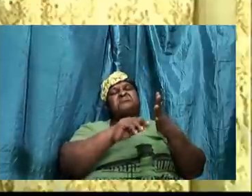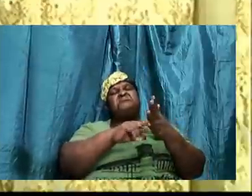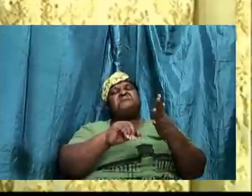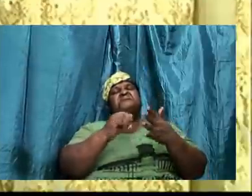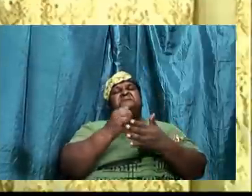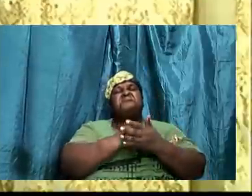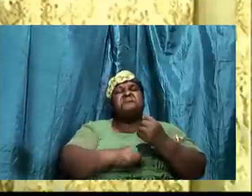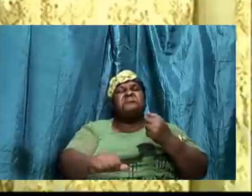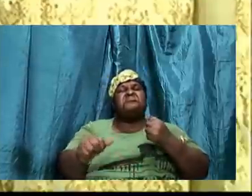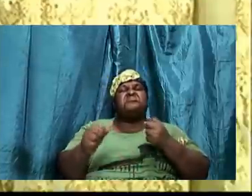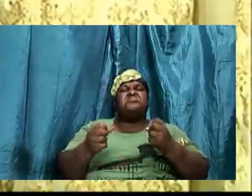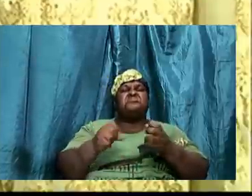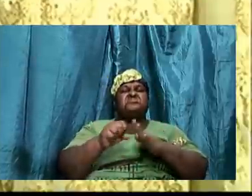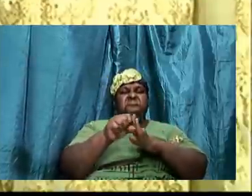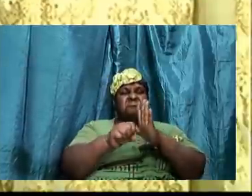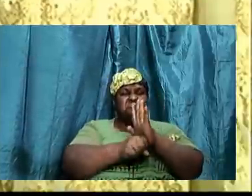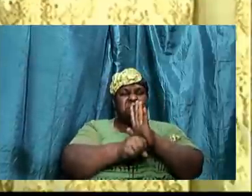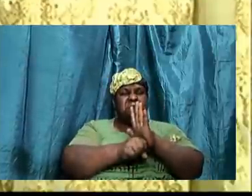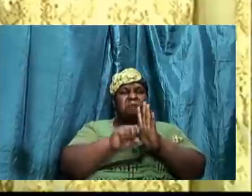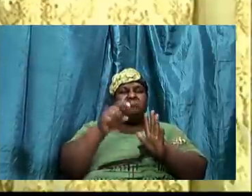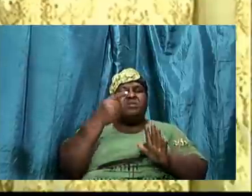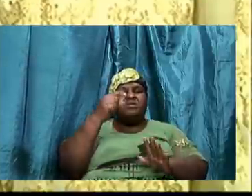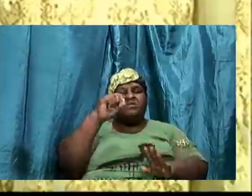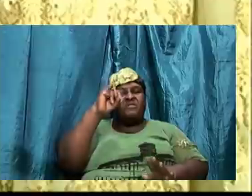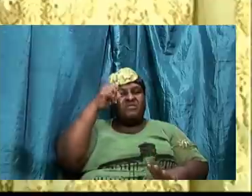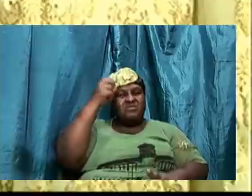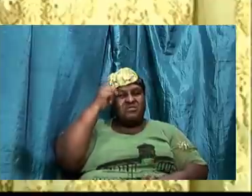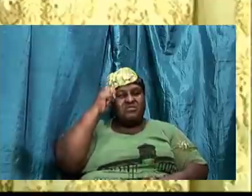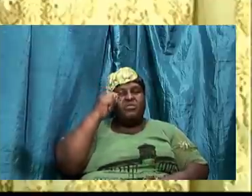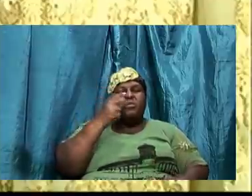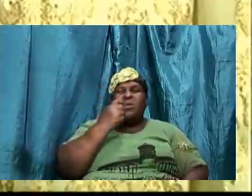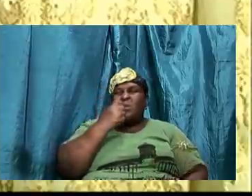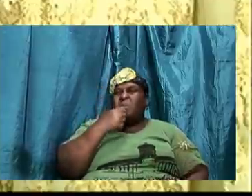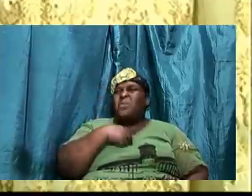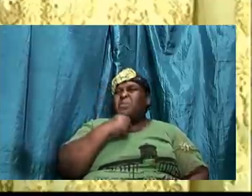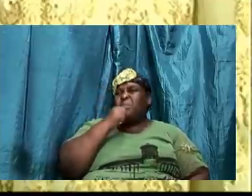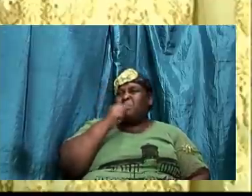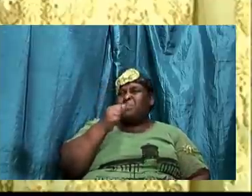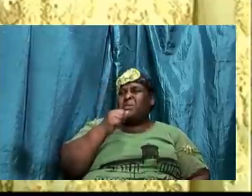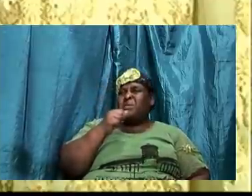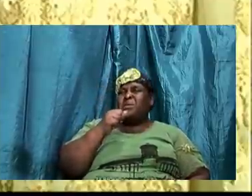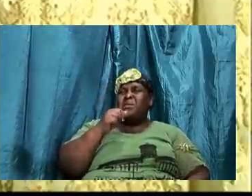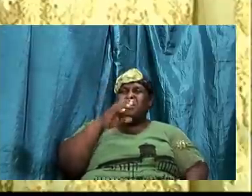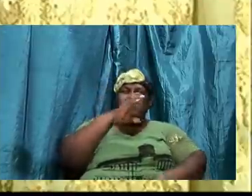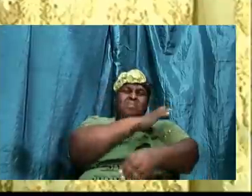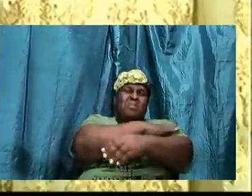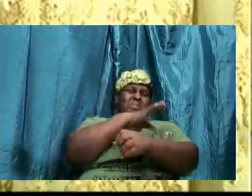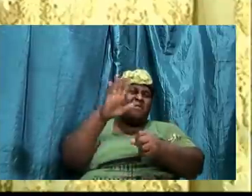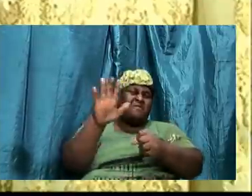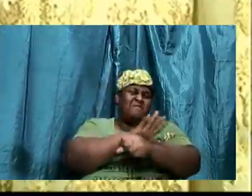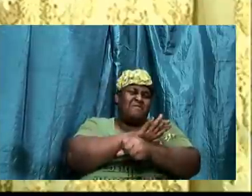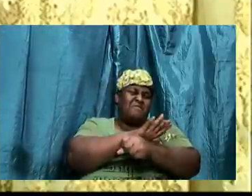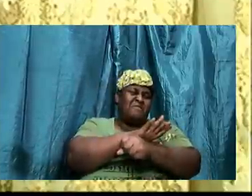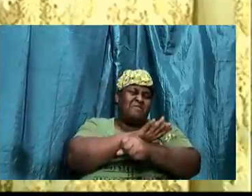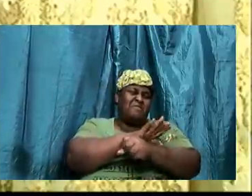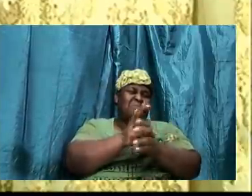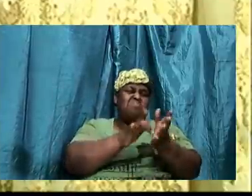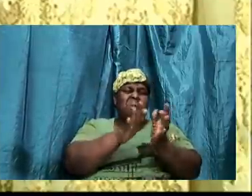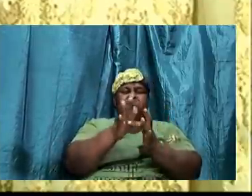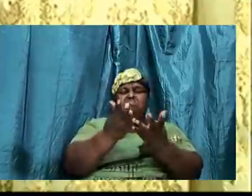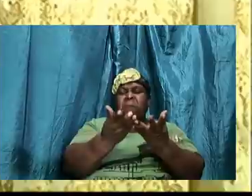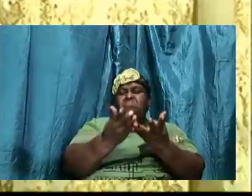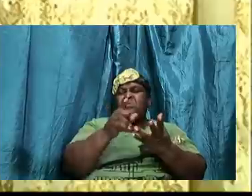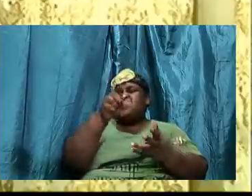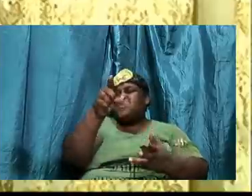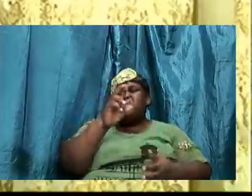well. So in 1 John 4, verses 4, who am I? I am poor puck. The Bible says, ye are of